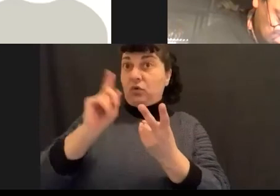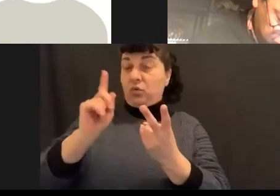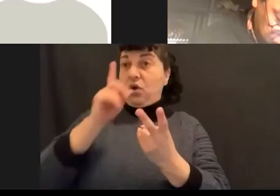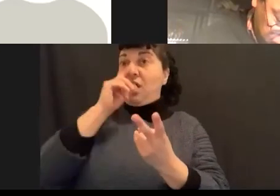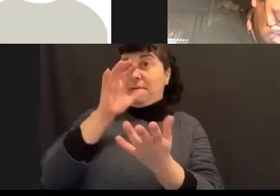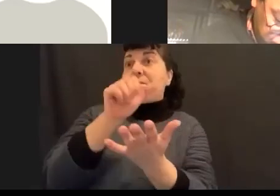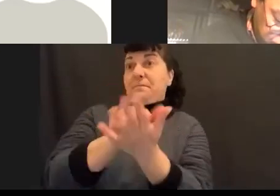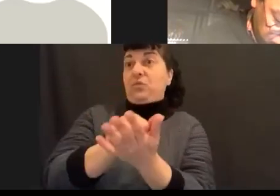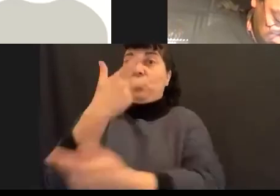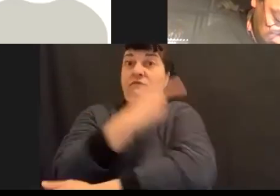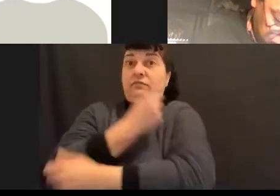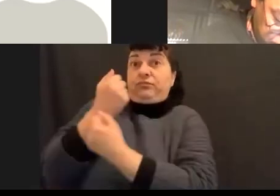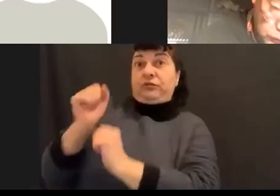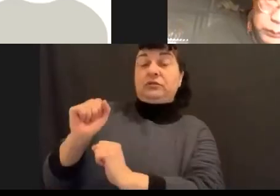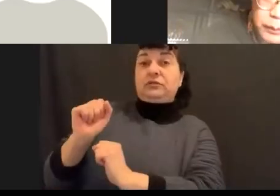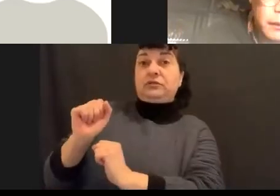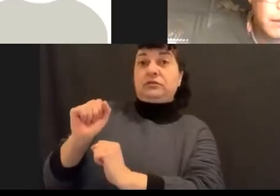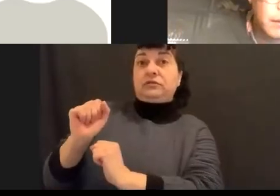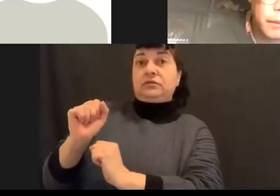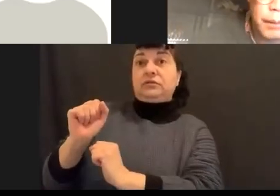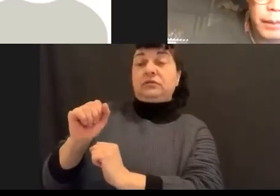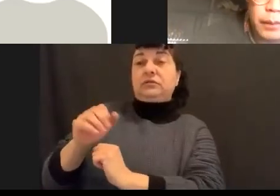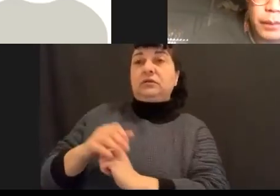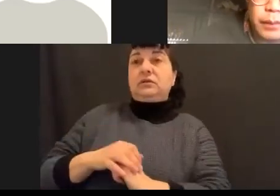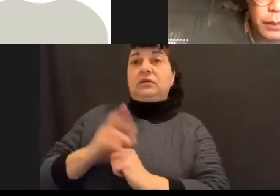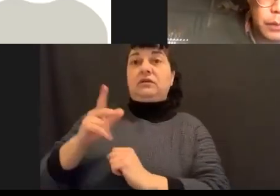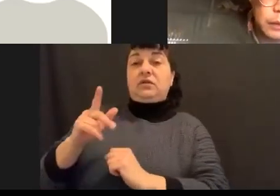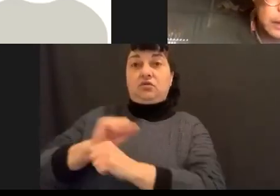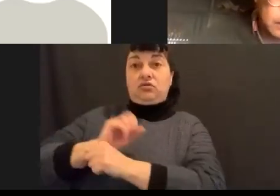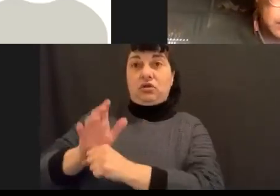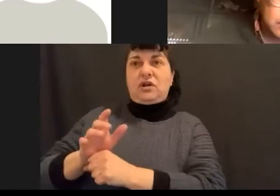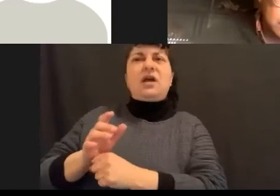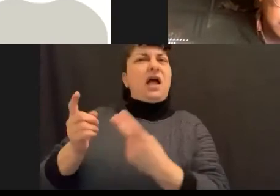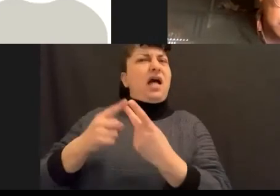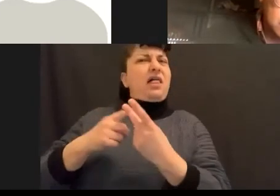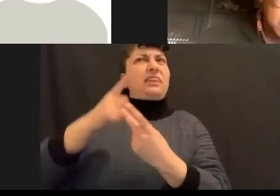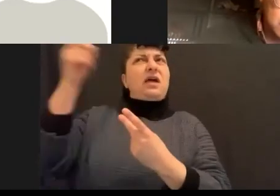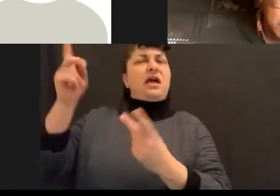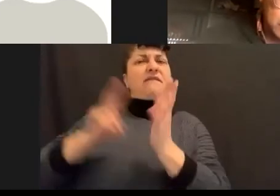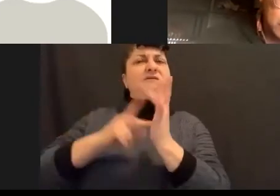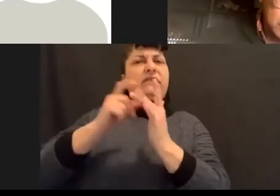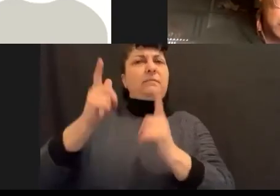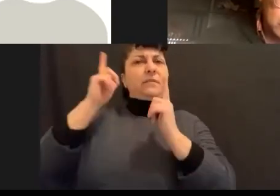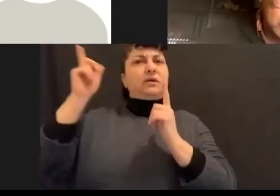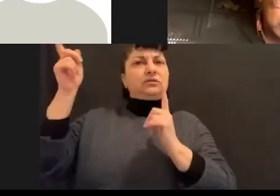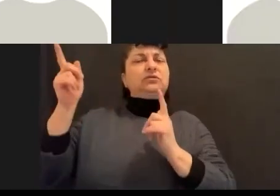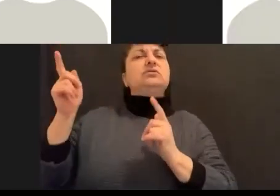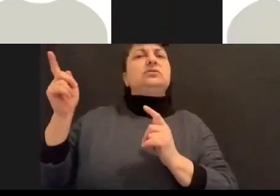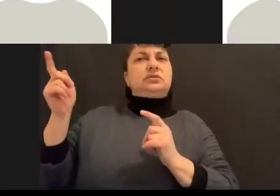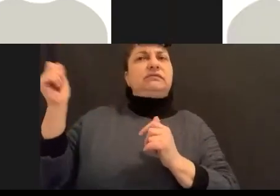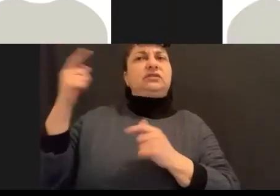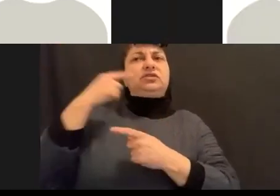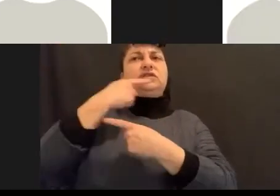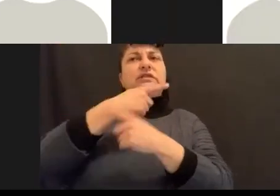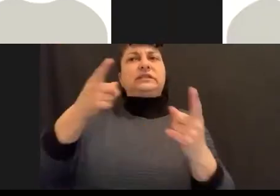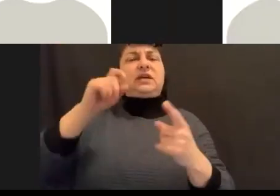about. And I understand that there's been a further announcement today by the Premier in relation to opening up